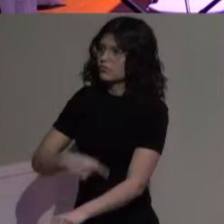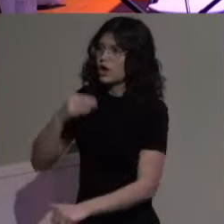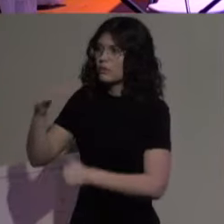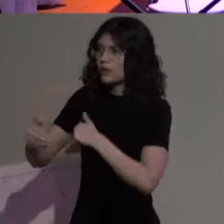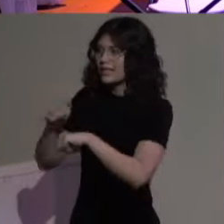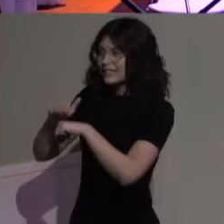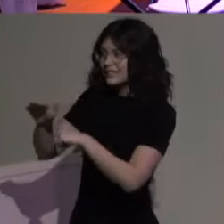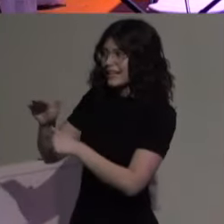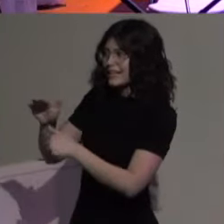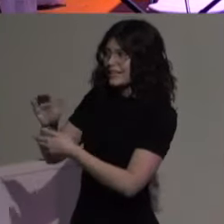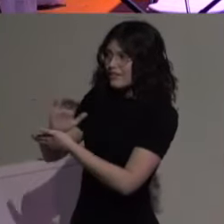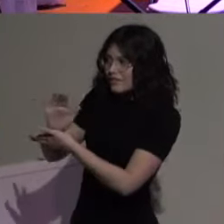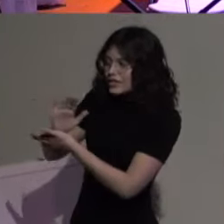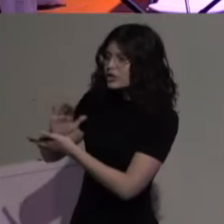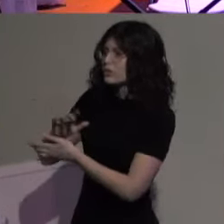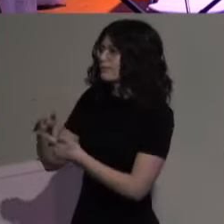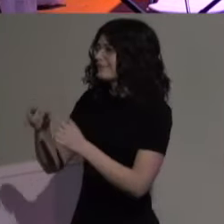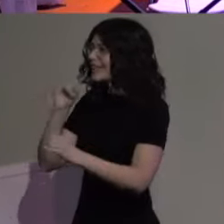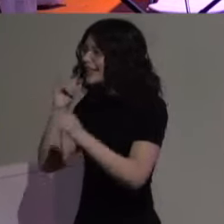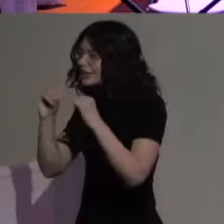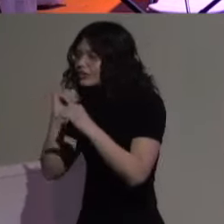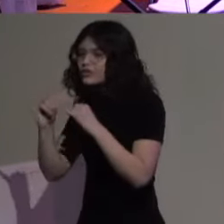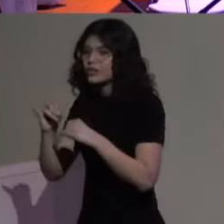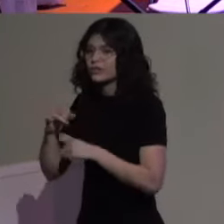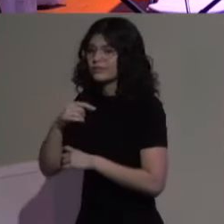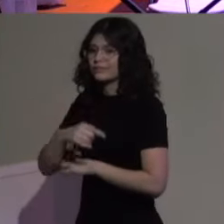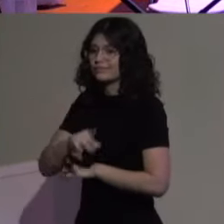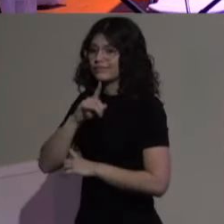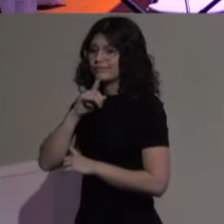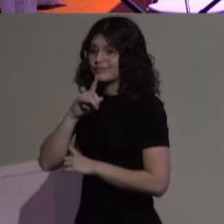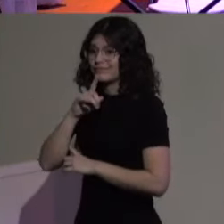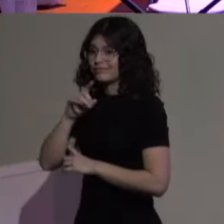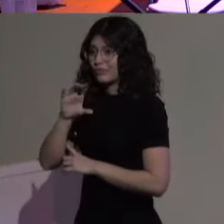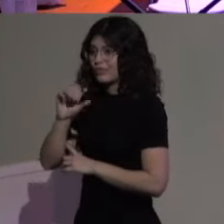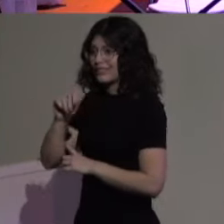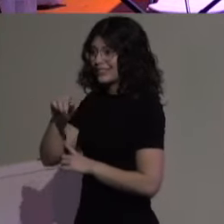and interviews and Zoom interviews, and she was casted